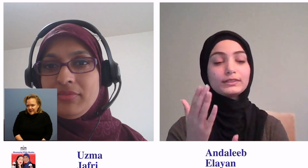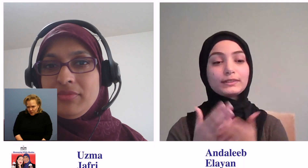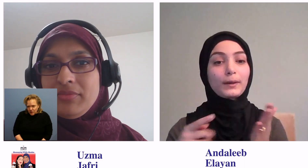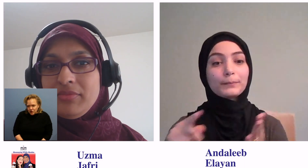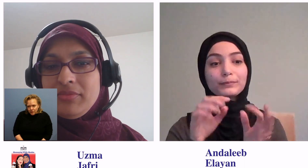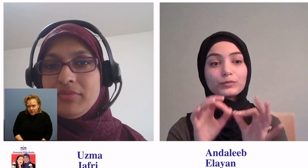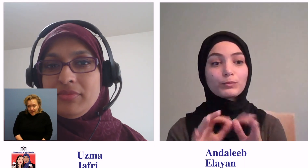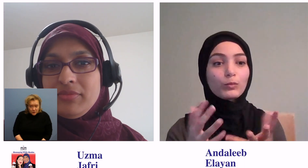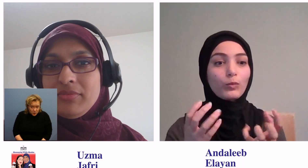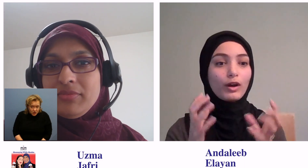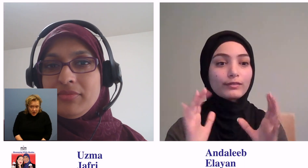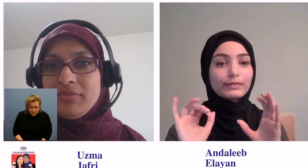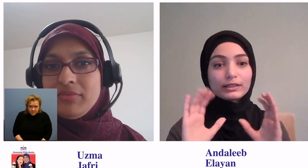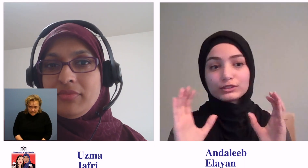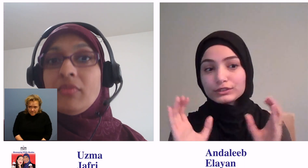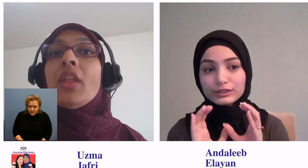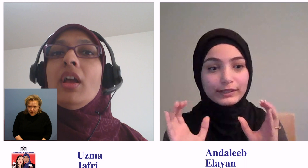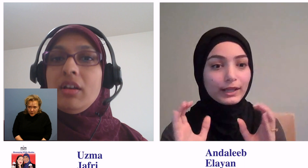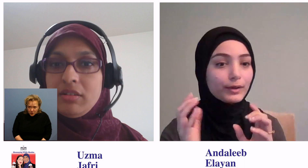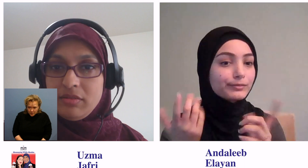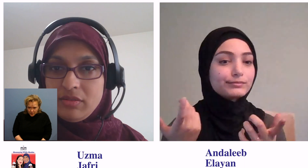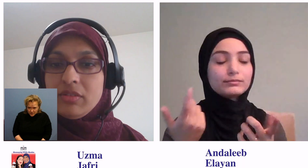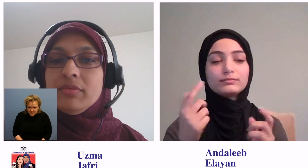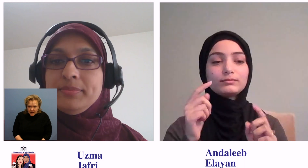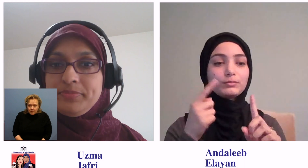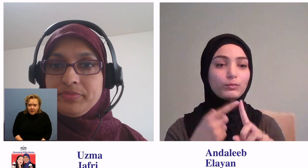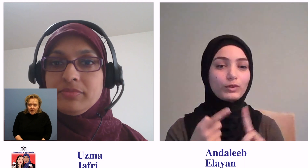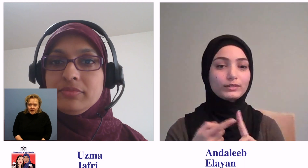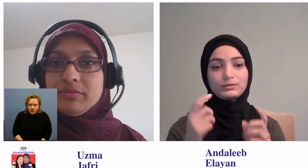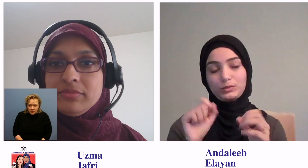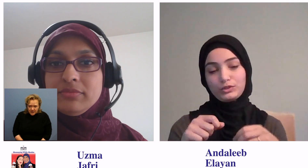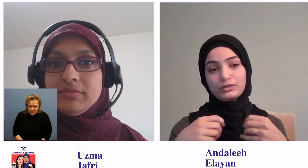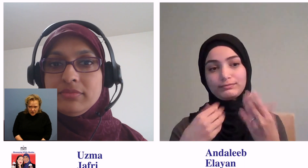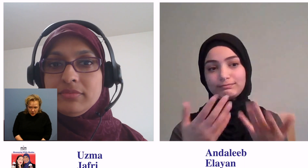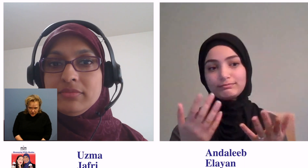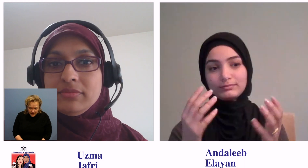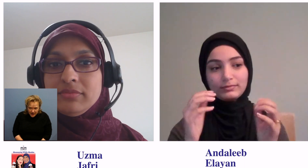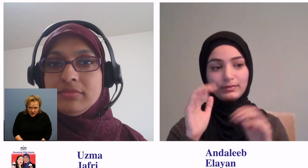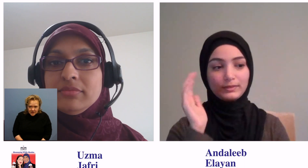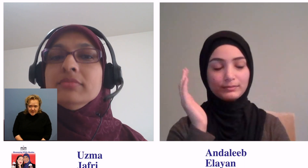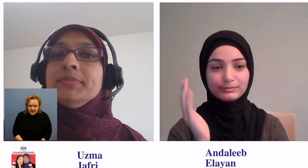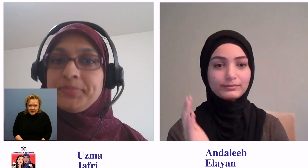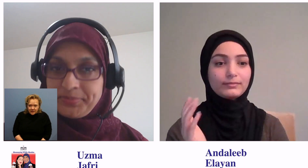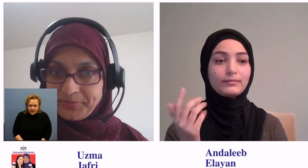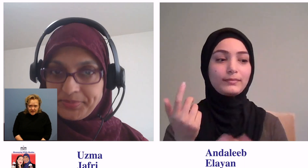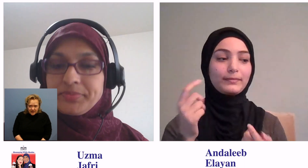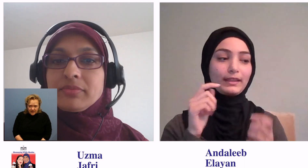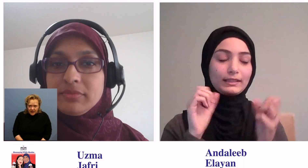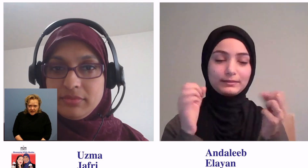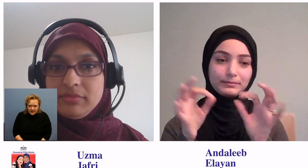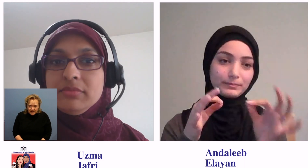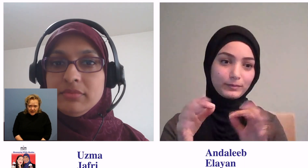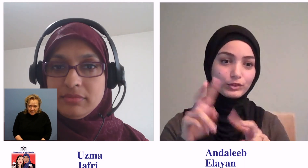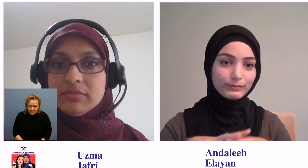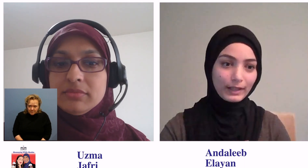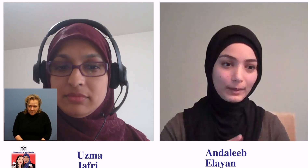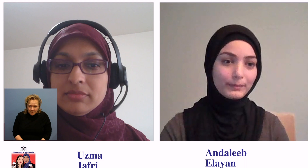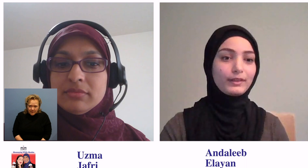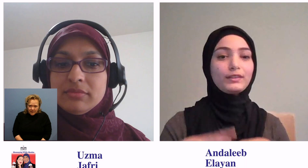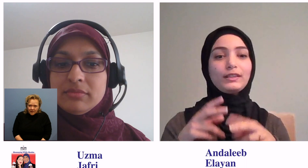Like I said, we do and provide those workshops for interpreters, but interpreters need their certifications and things like that.